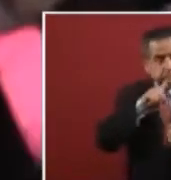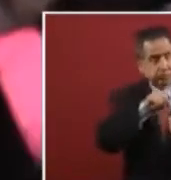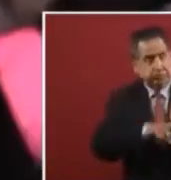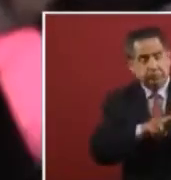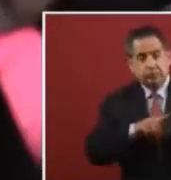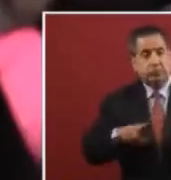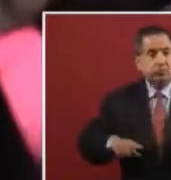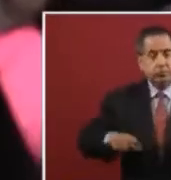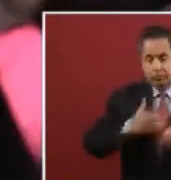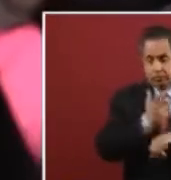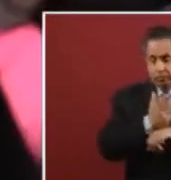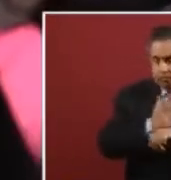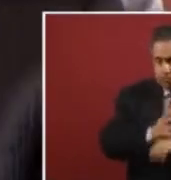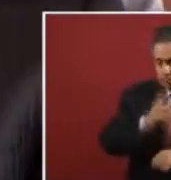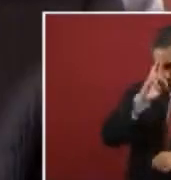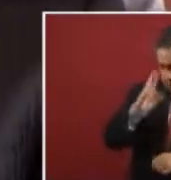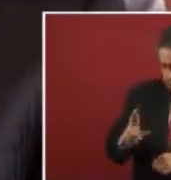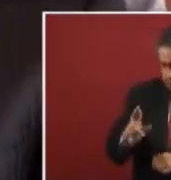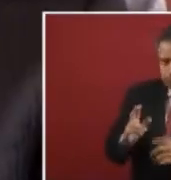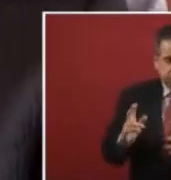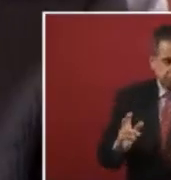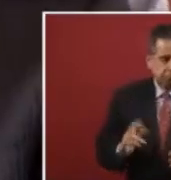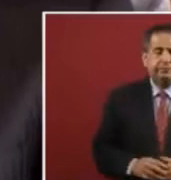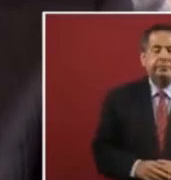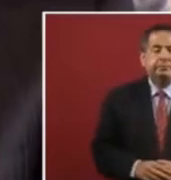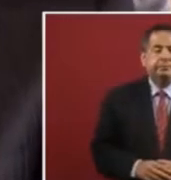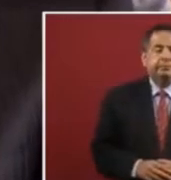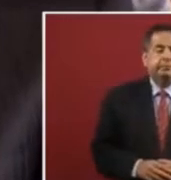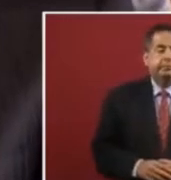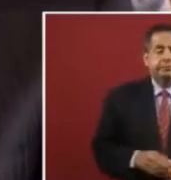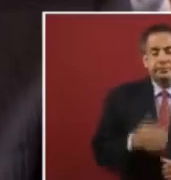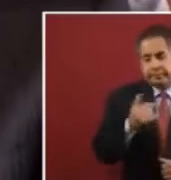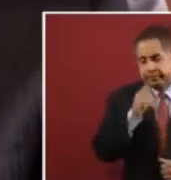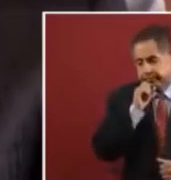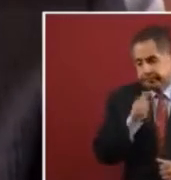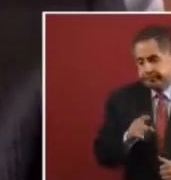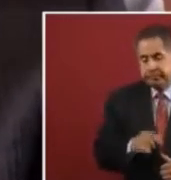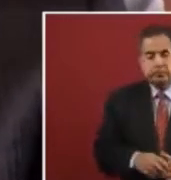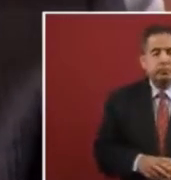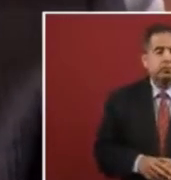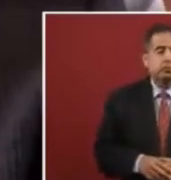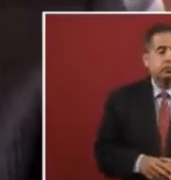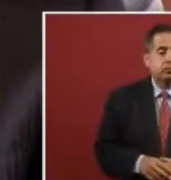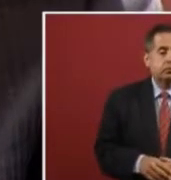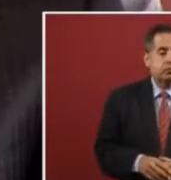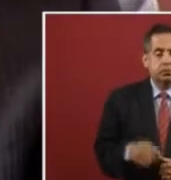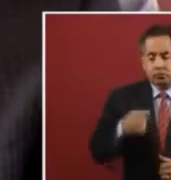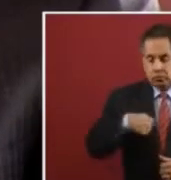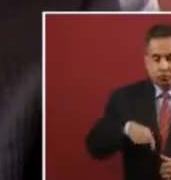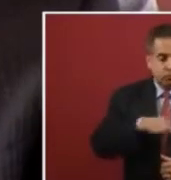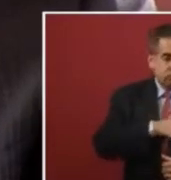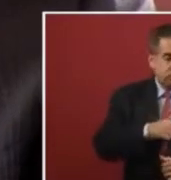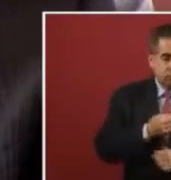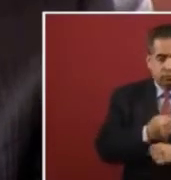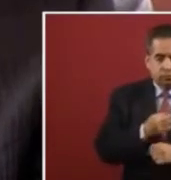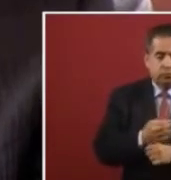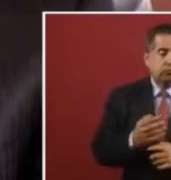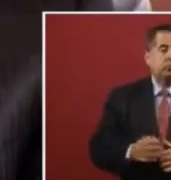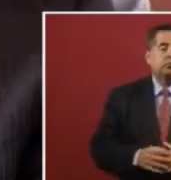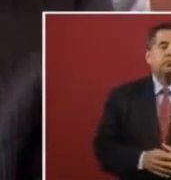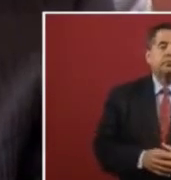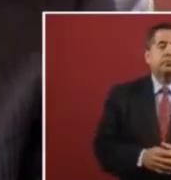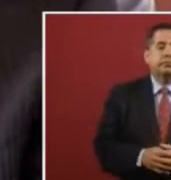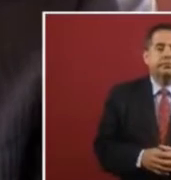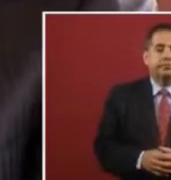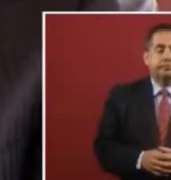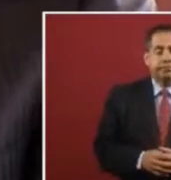the behalf of the United States. Y and estamos we are now